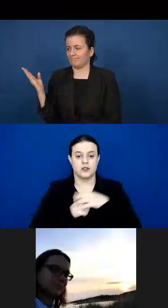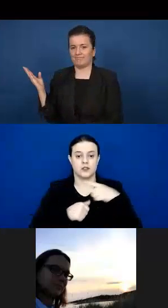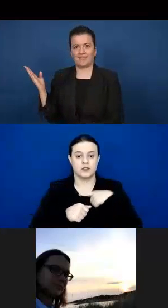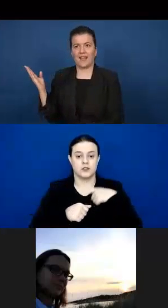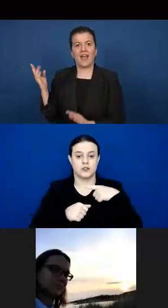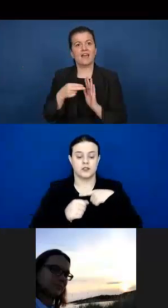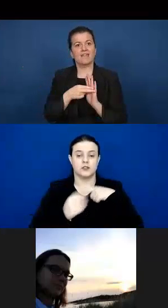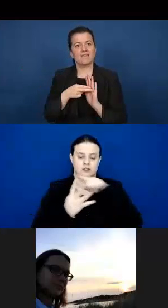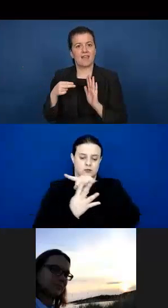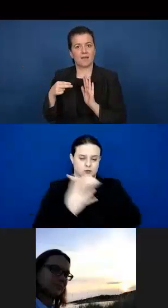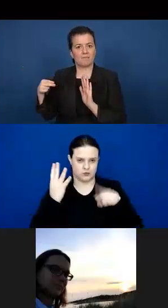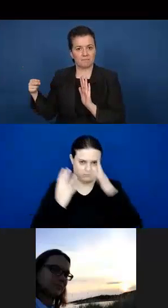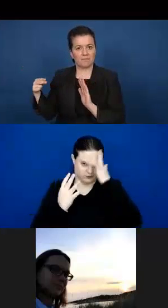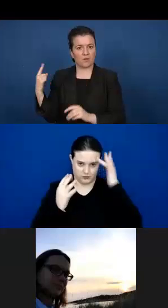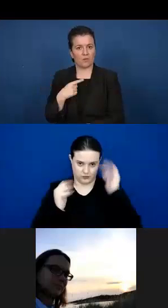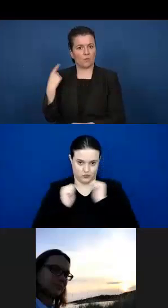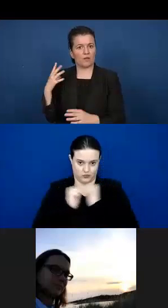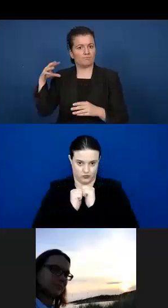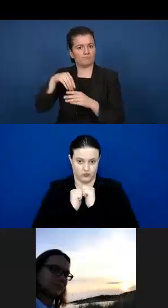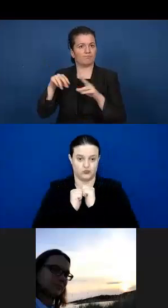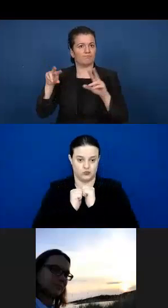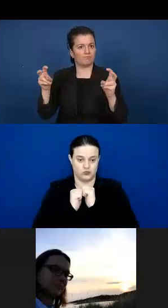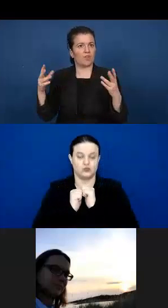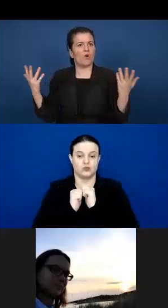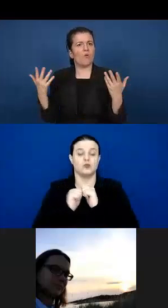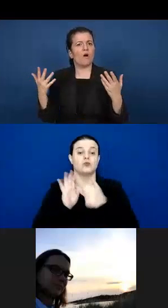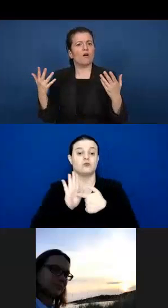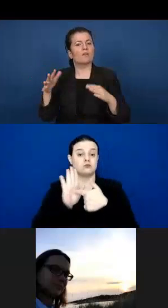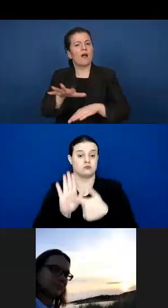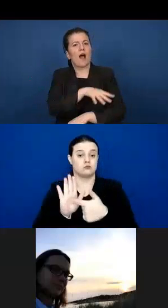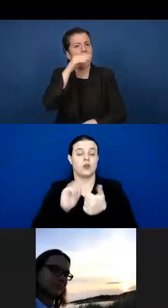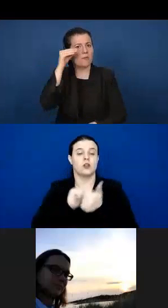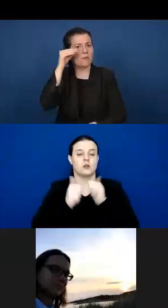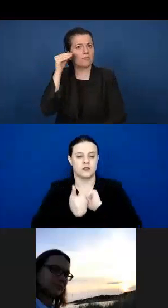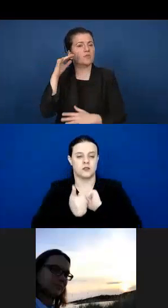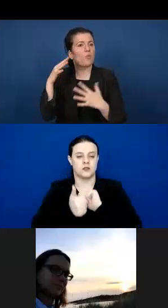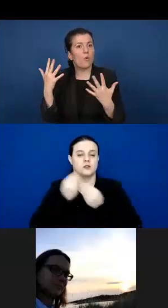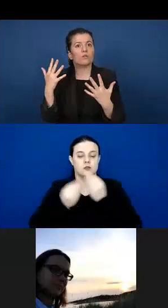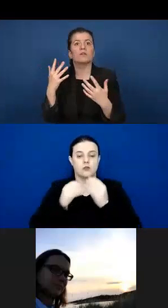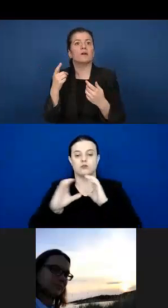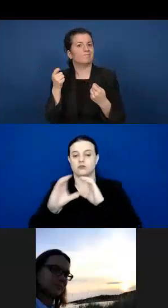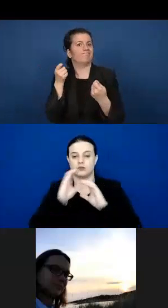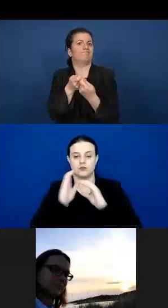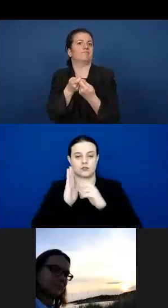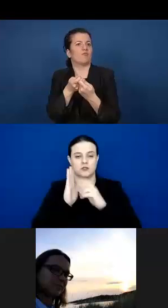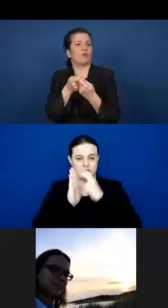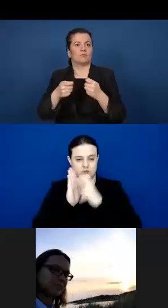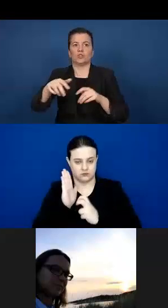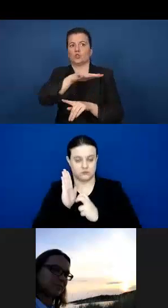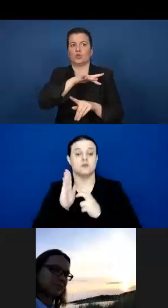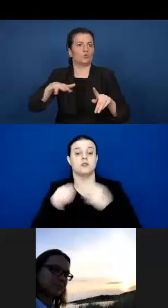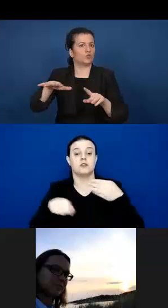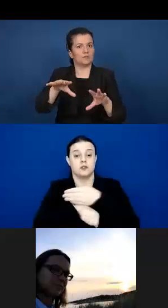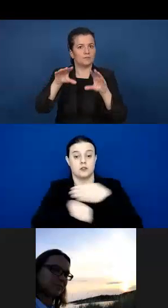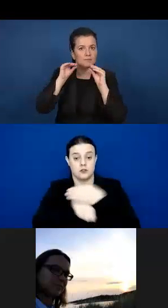Russ Palmer and myself, entitled Haptograms as an adaptation of social haptic communication, user